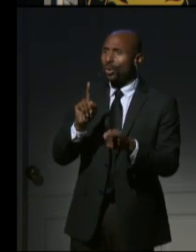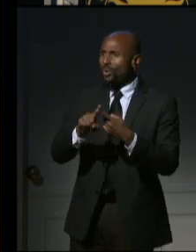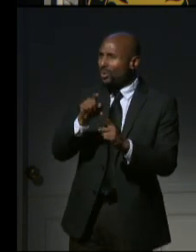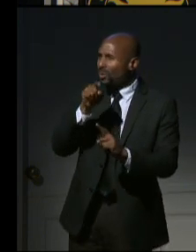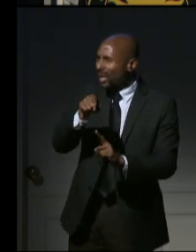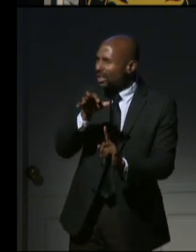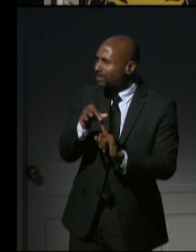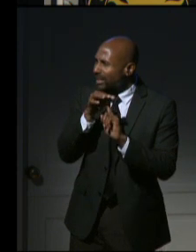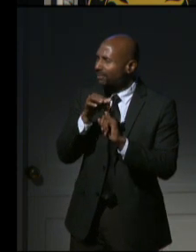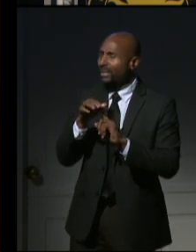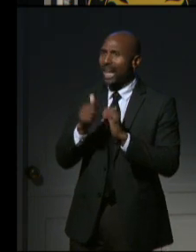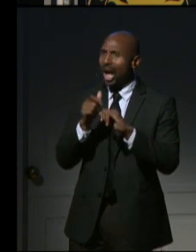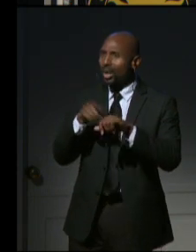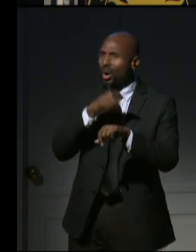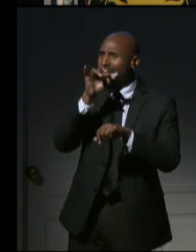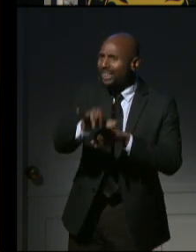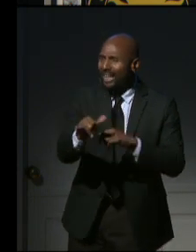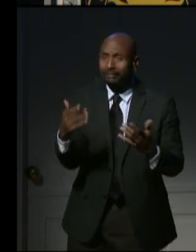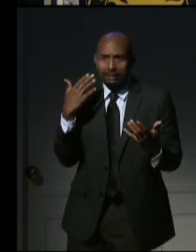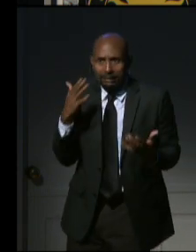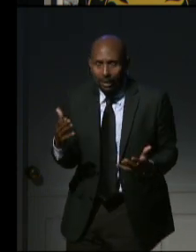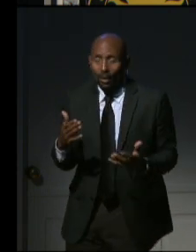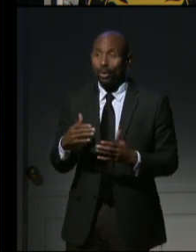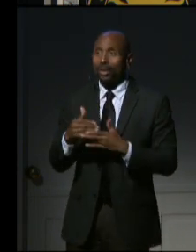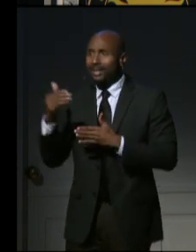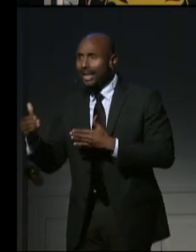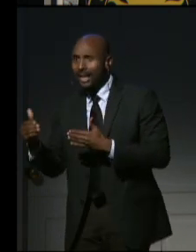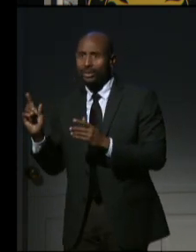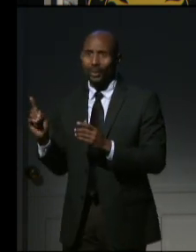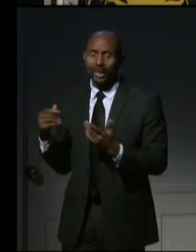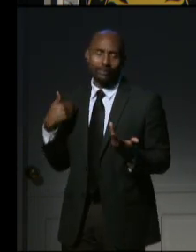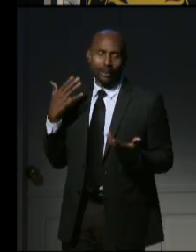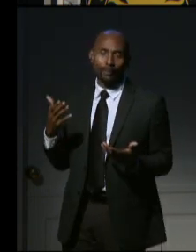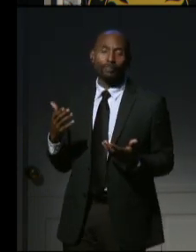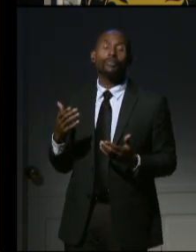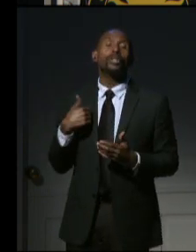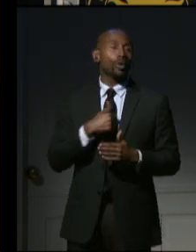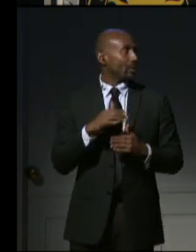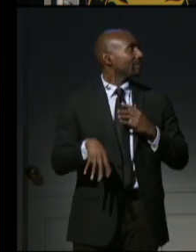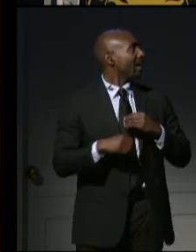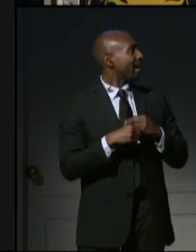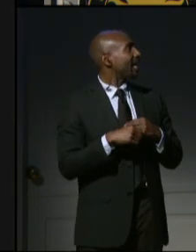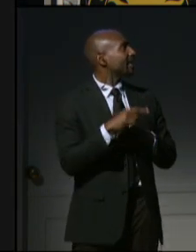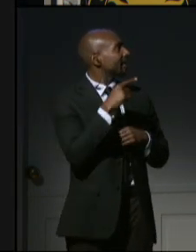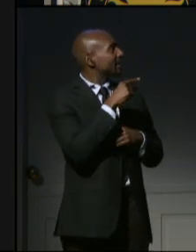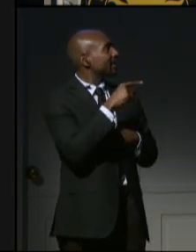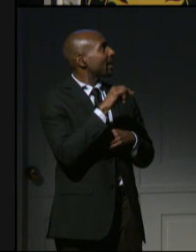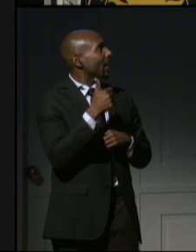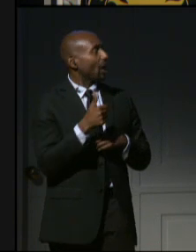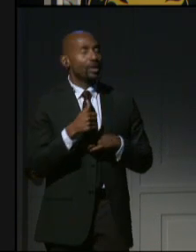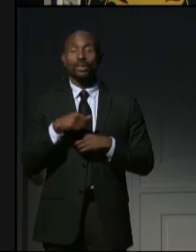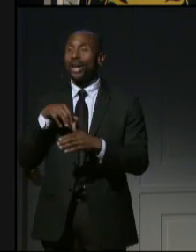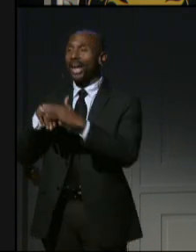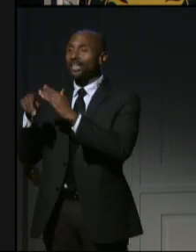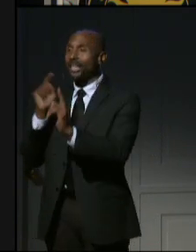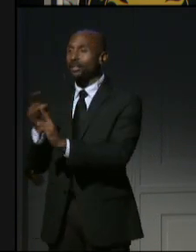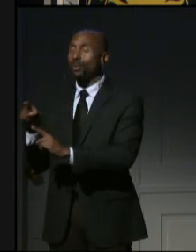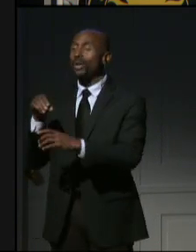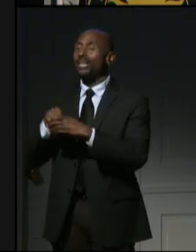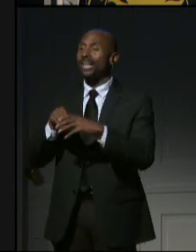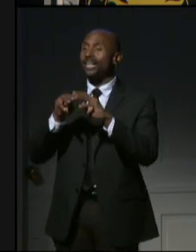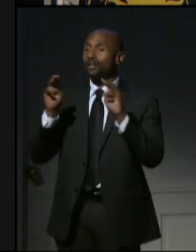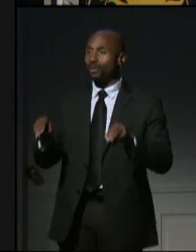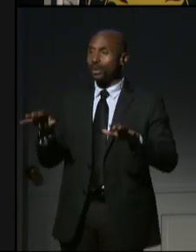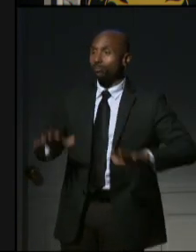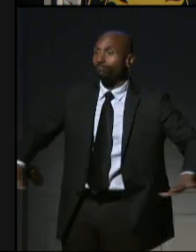to next. So we have Meraki access points throughout every public space in the museum. And this